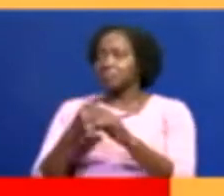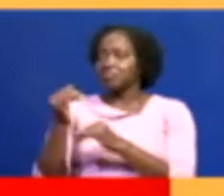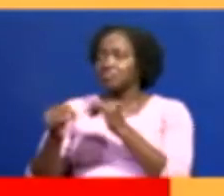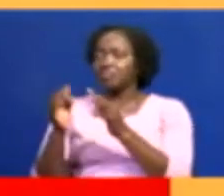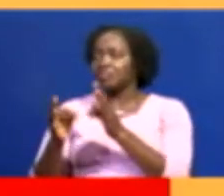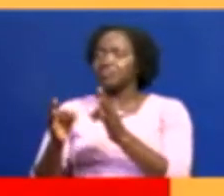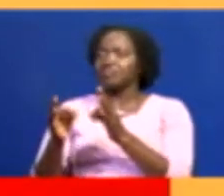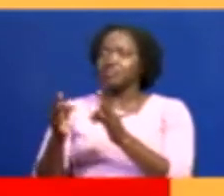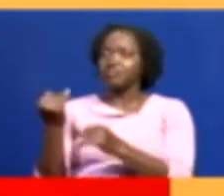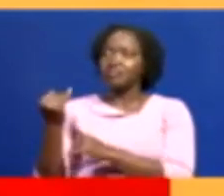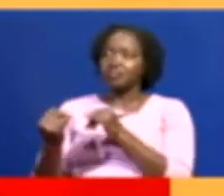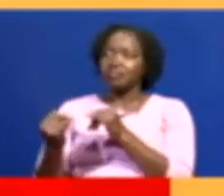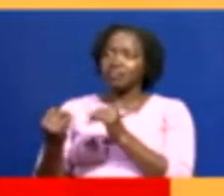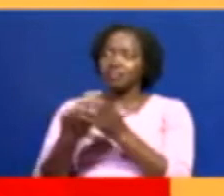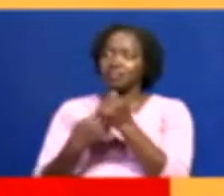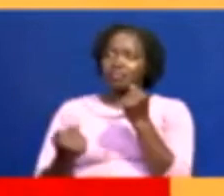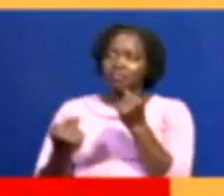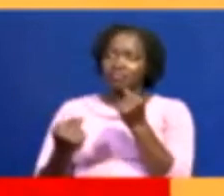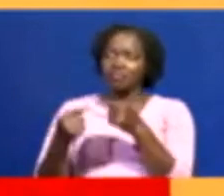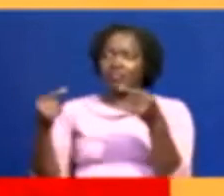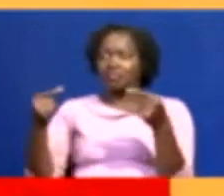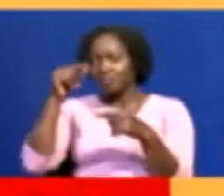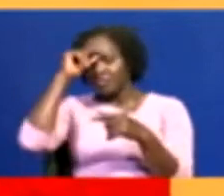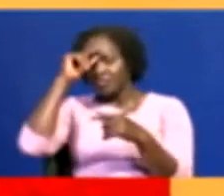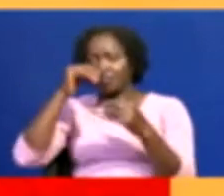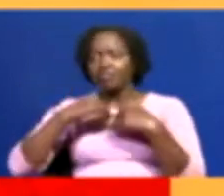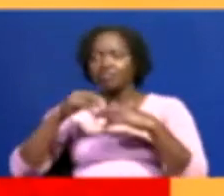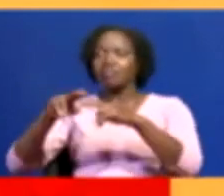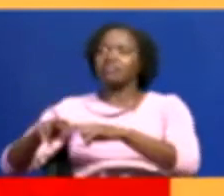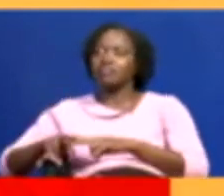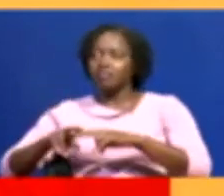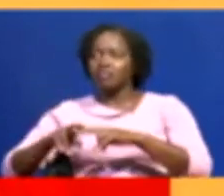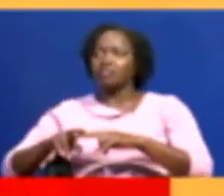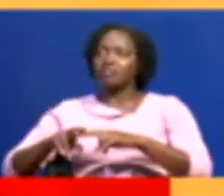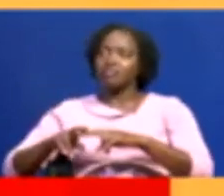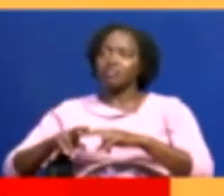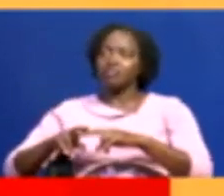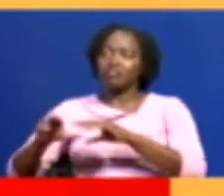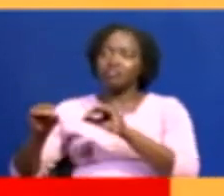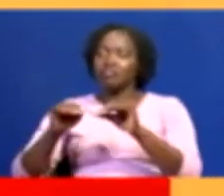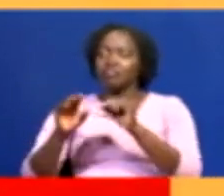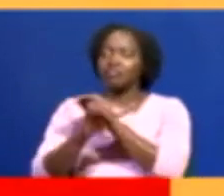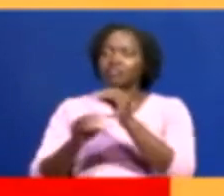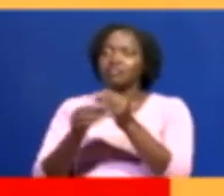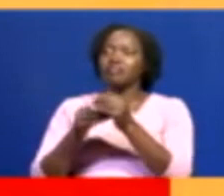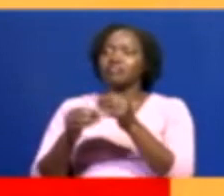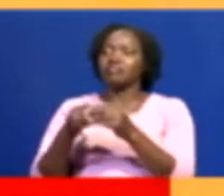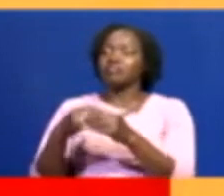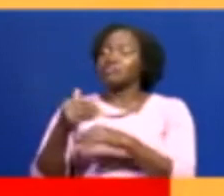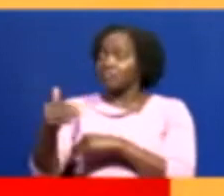the end of the day, both the opposition and government will have a sit down and move the country forward, then the earlier the